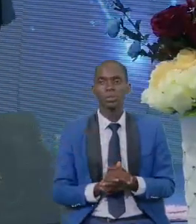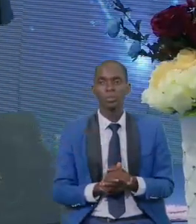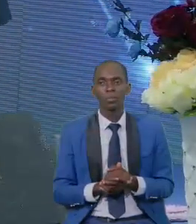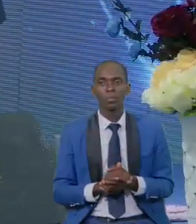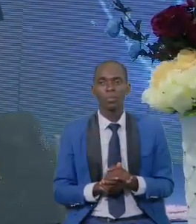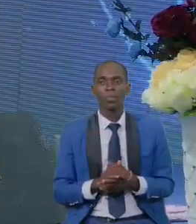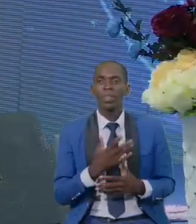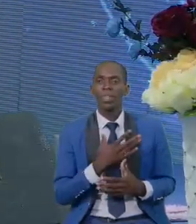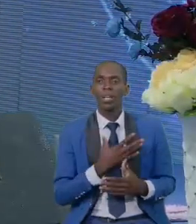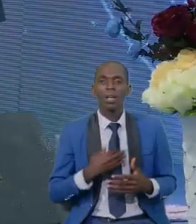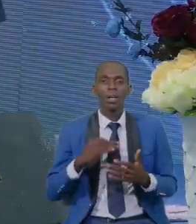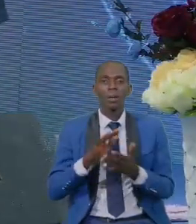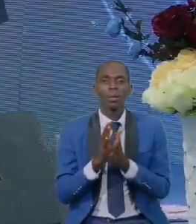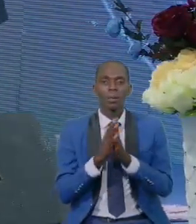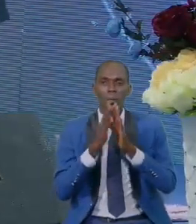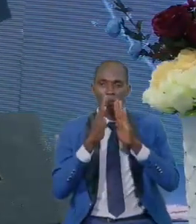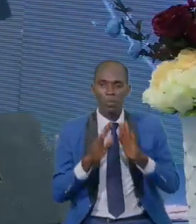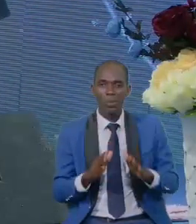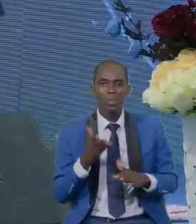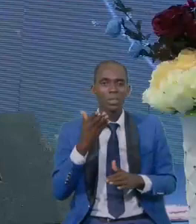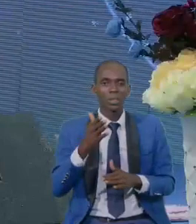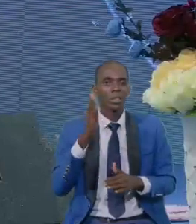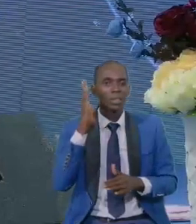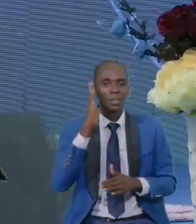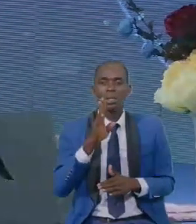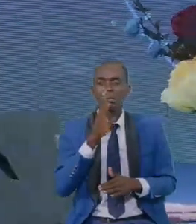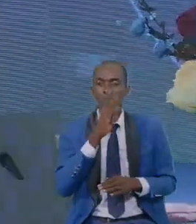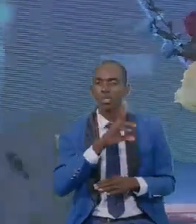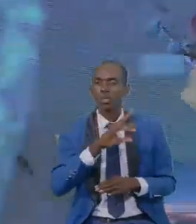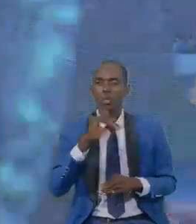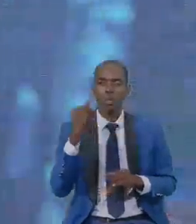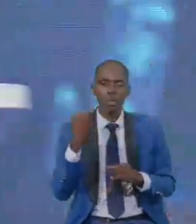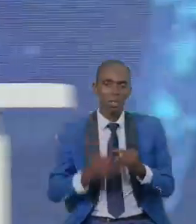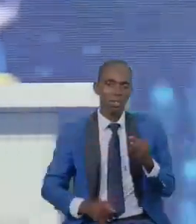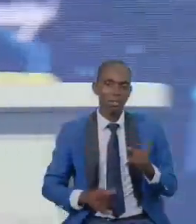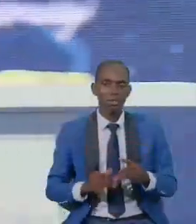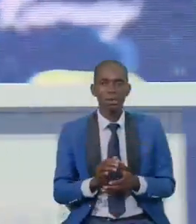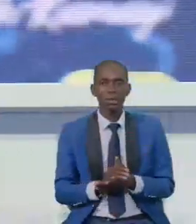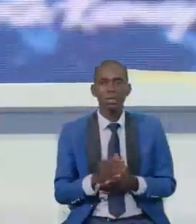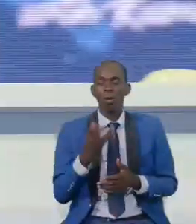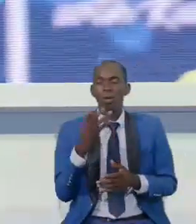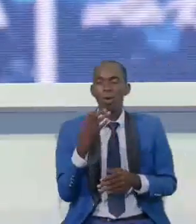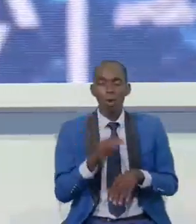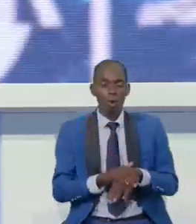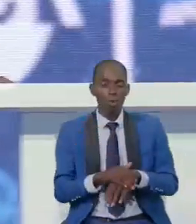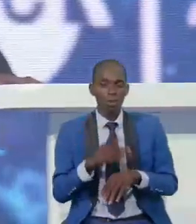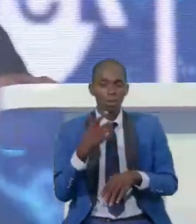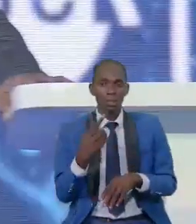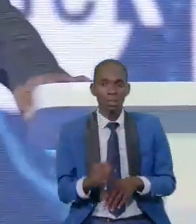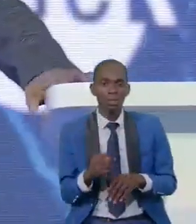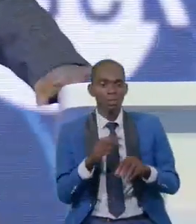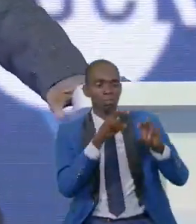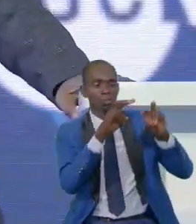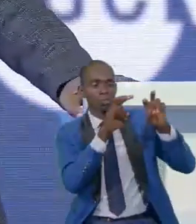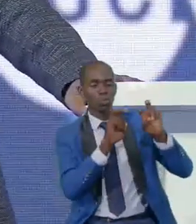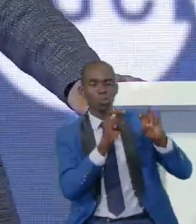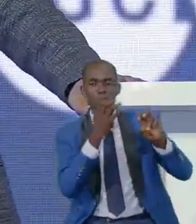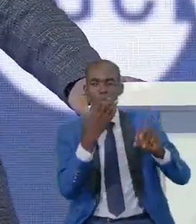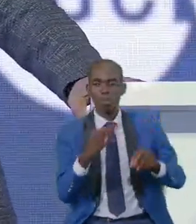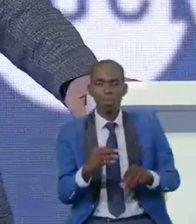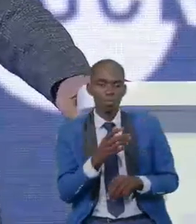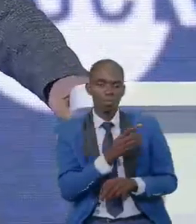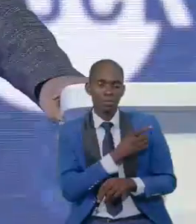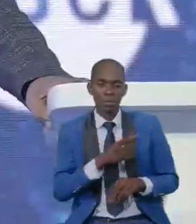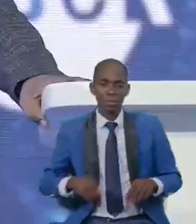And peace, there shall be no end upon the throne of David.